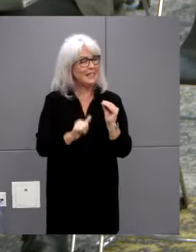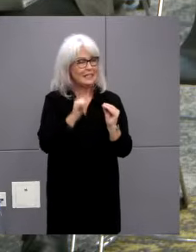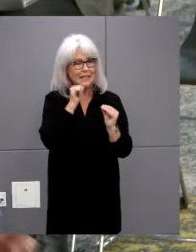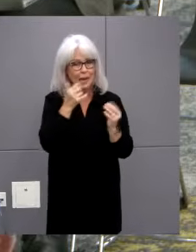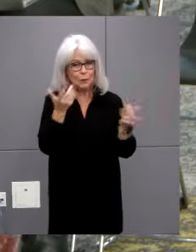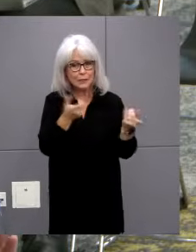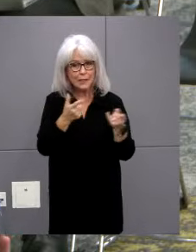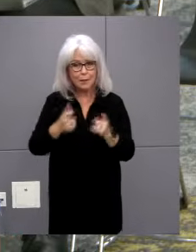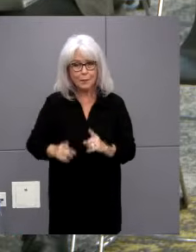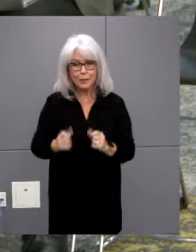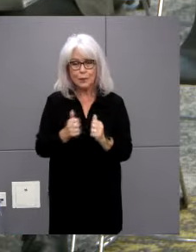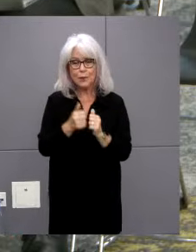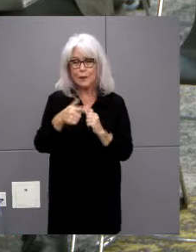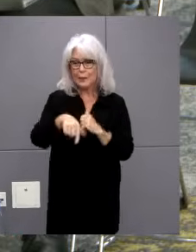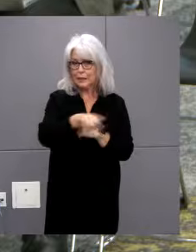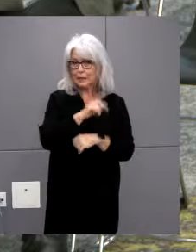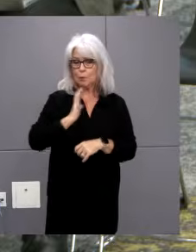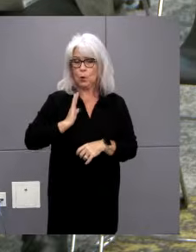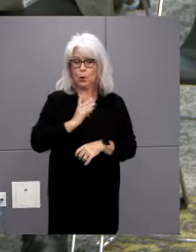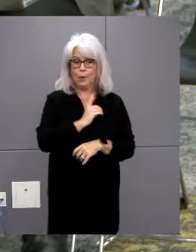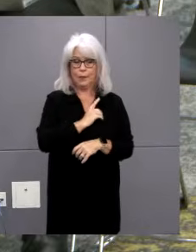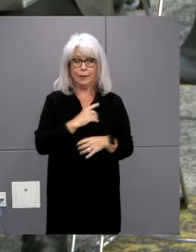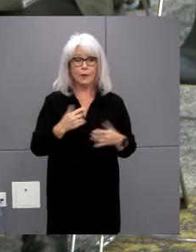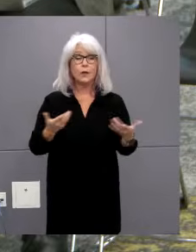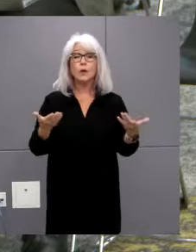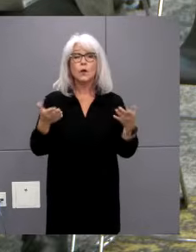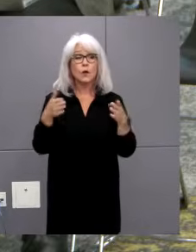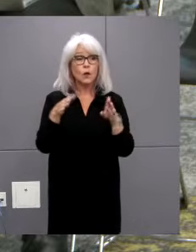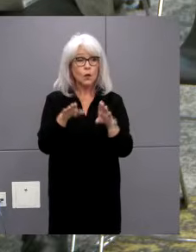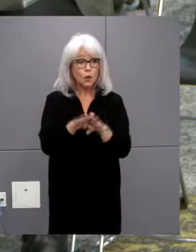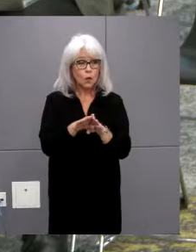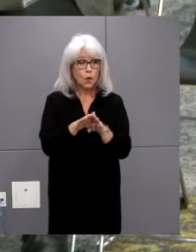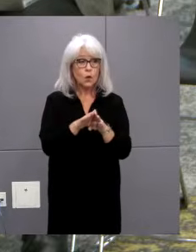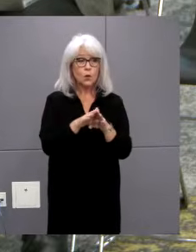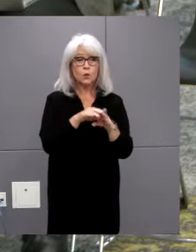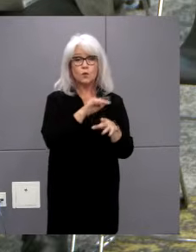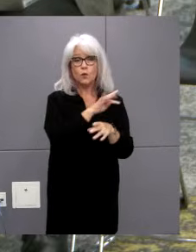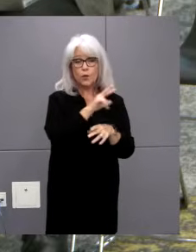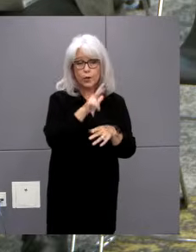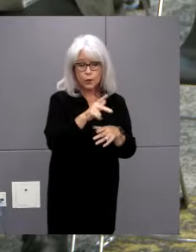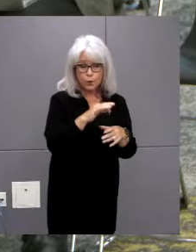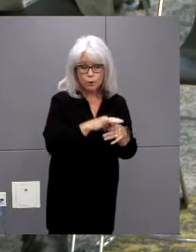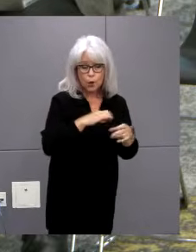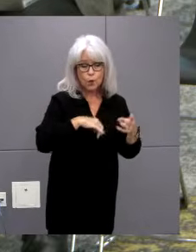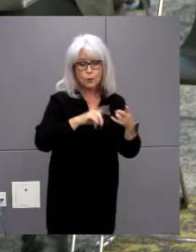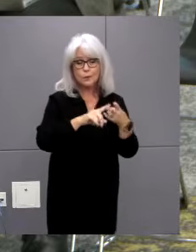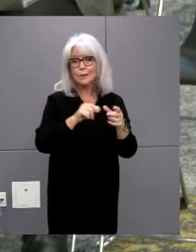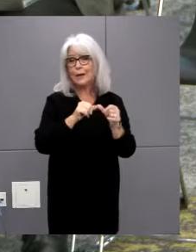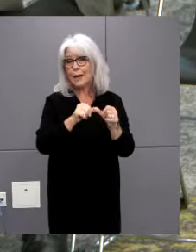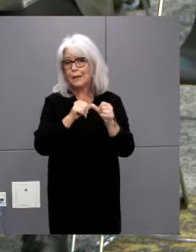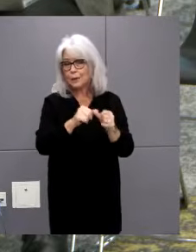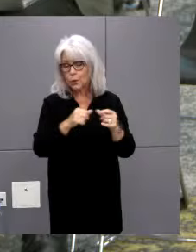this board. Close 4-3 votes, ongoing disputes, and active